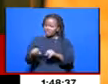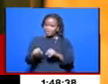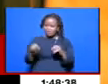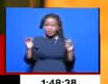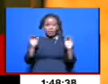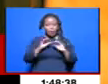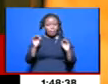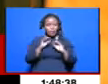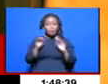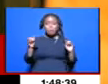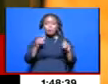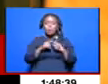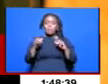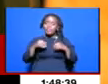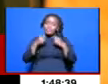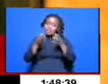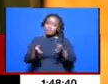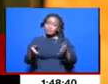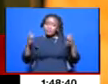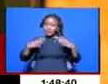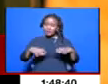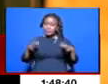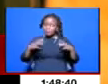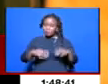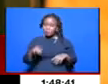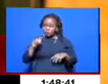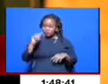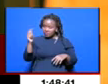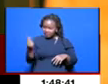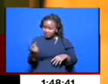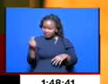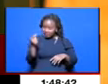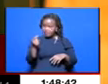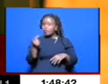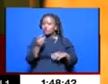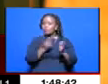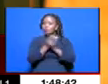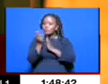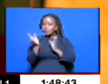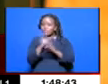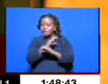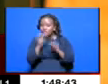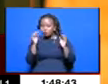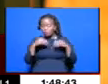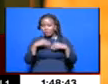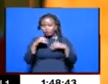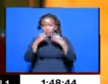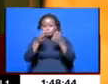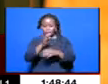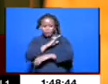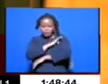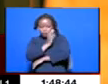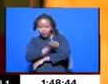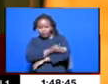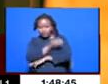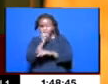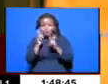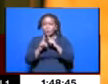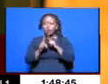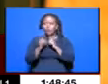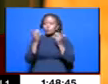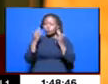by the people of Kenya. To dishonestly exercise that delegated power and to close our eyes to